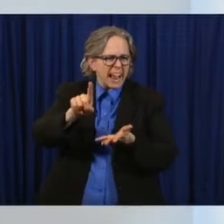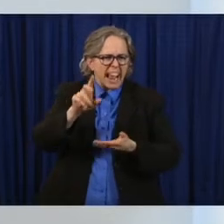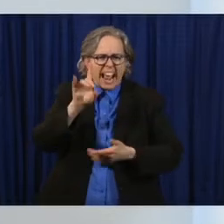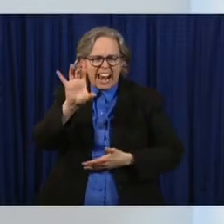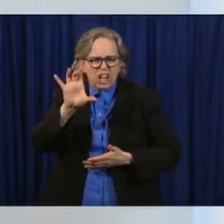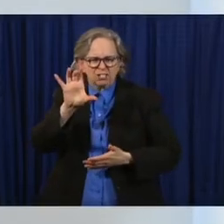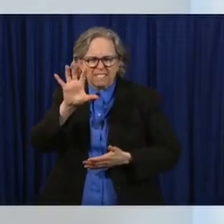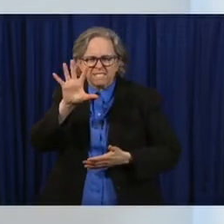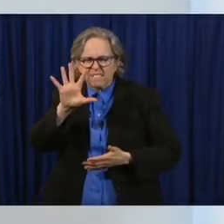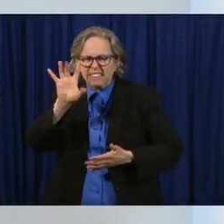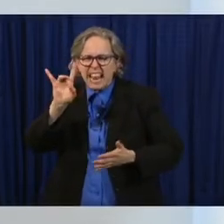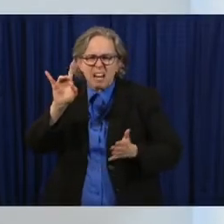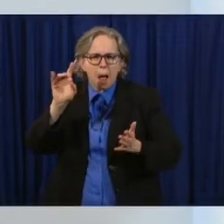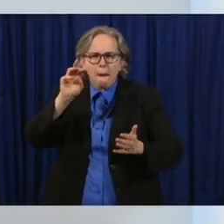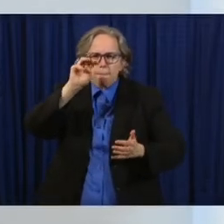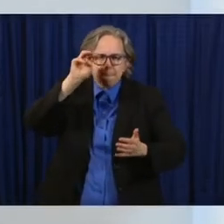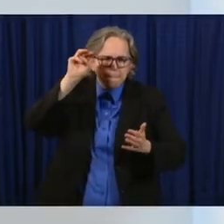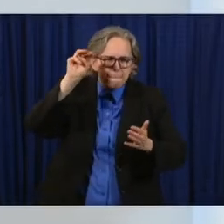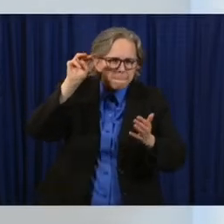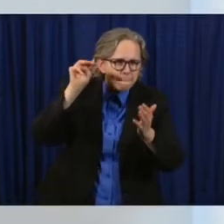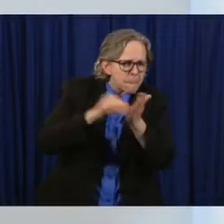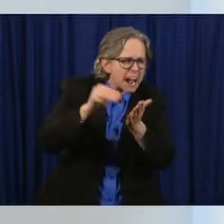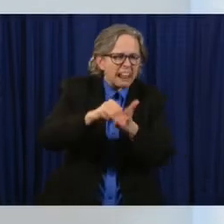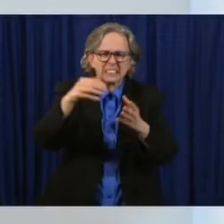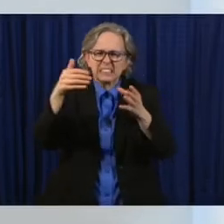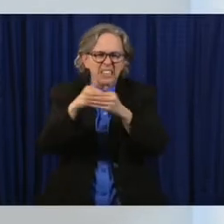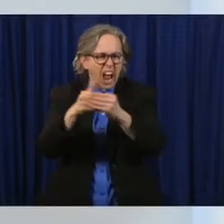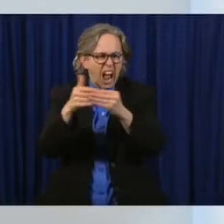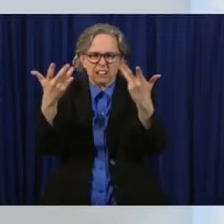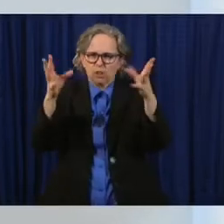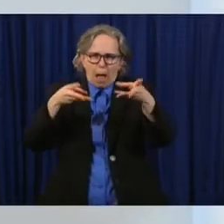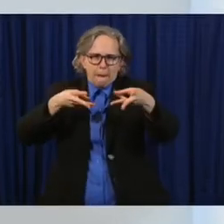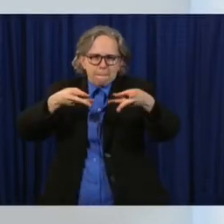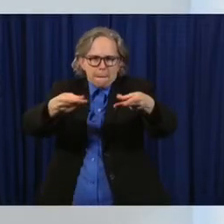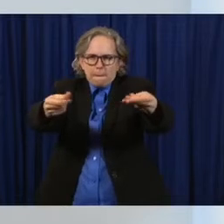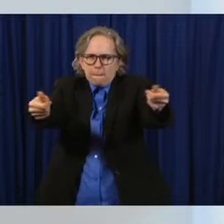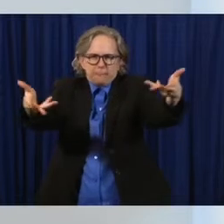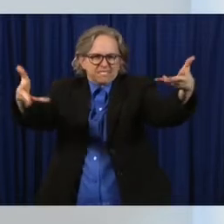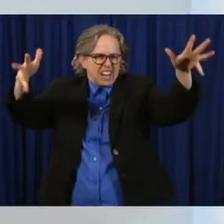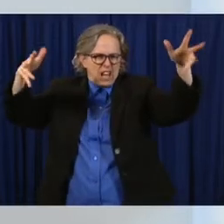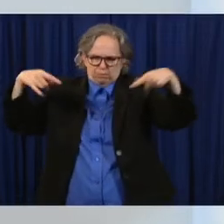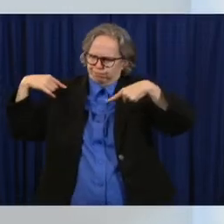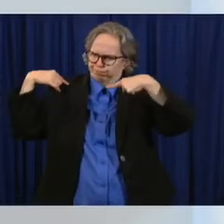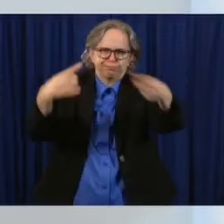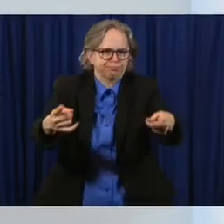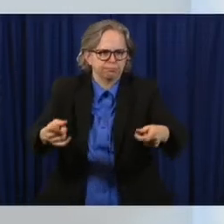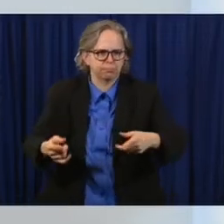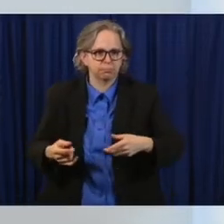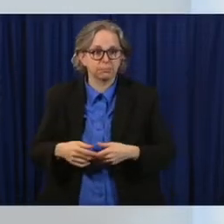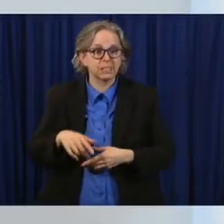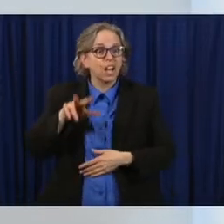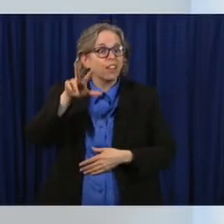$858 million out in claims to